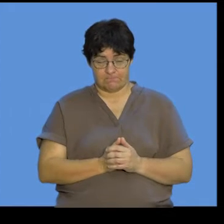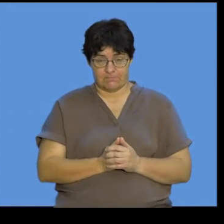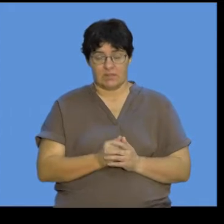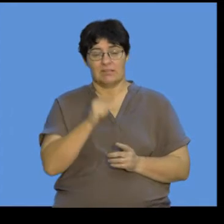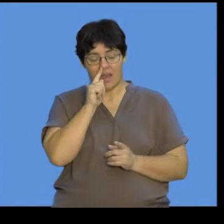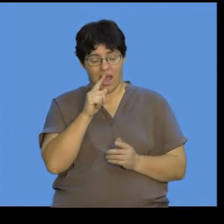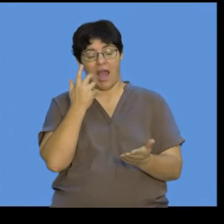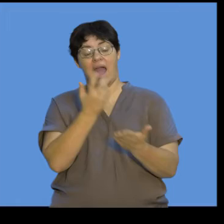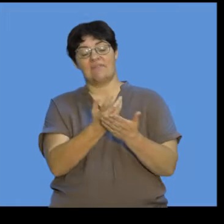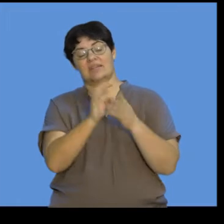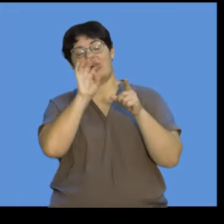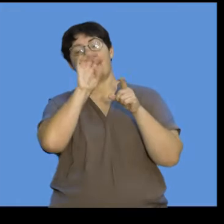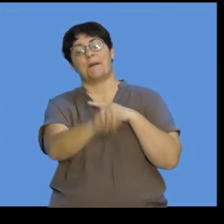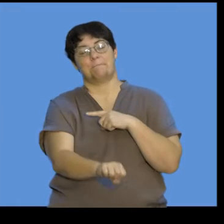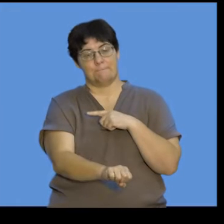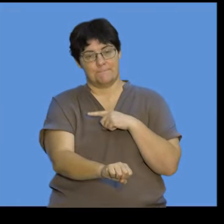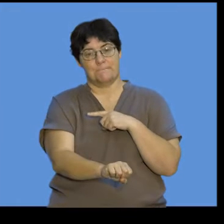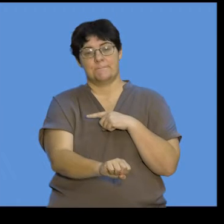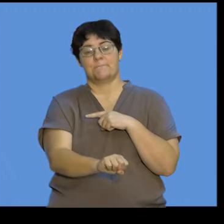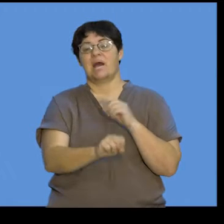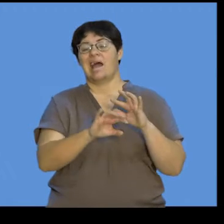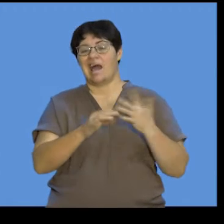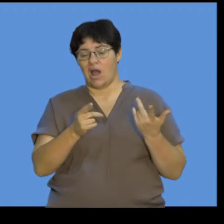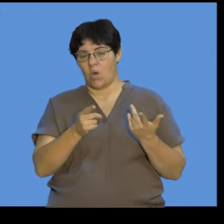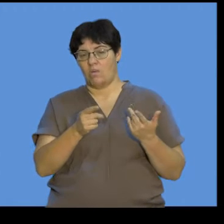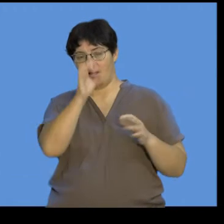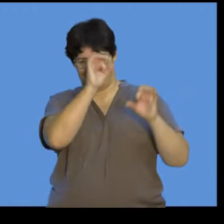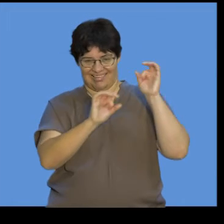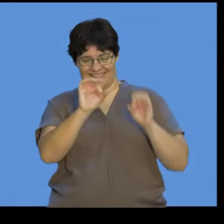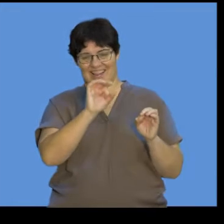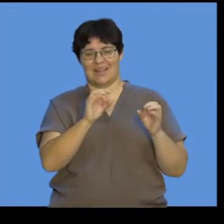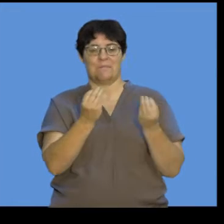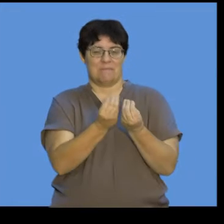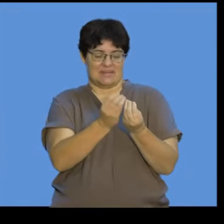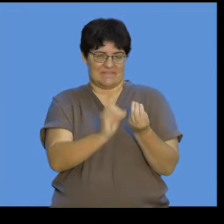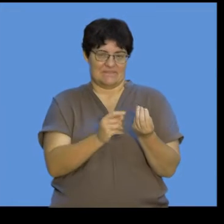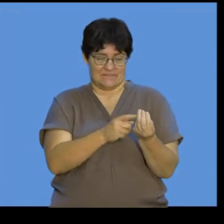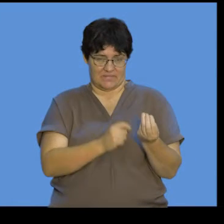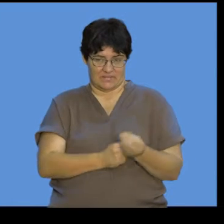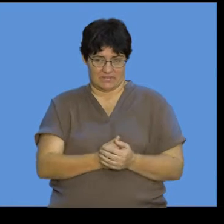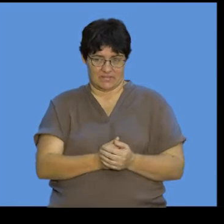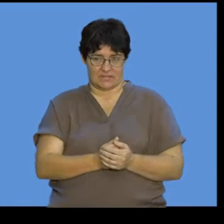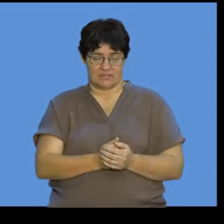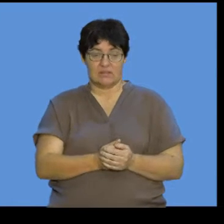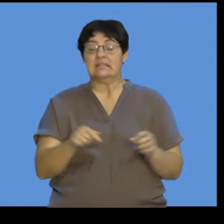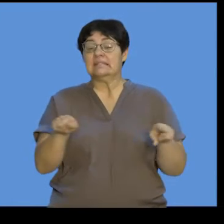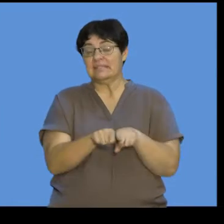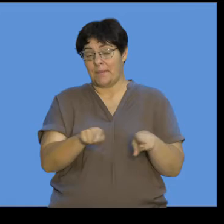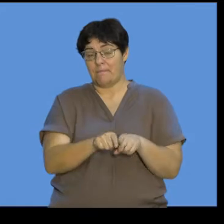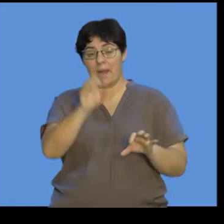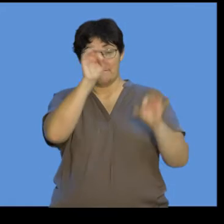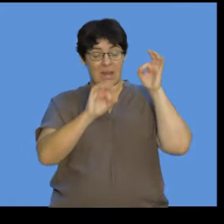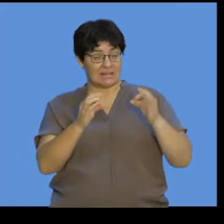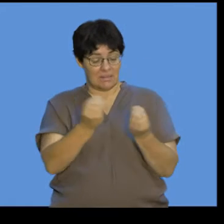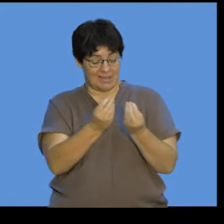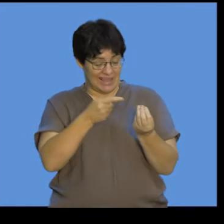in terms of the particle nature of matter. And again, we're also saying that particles of matter are in